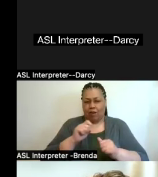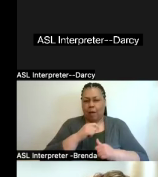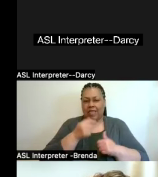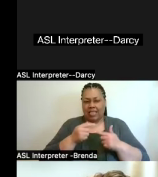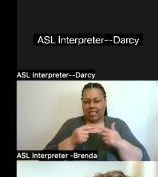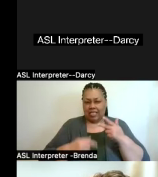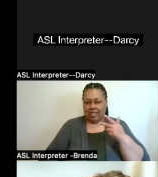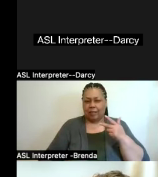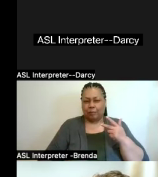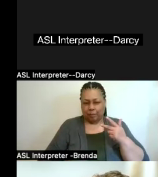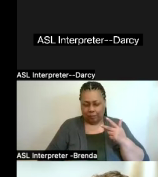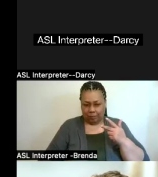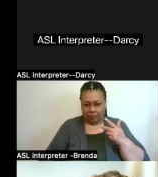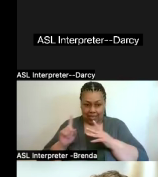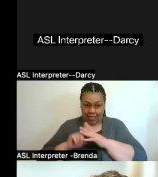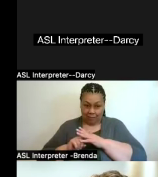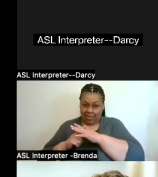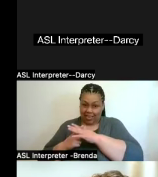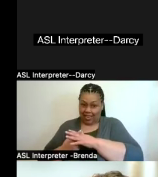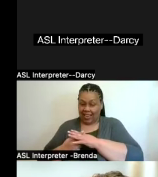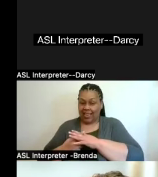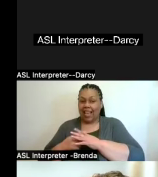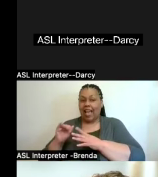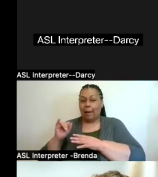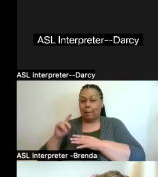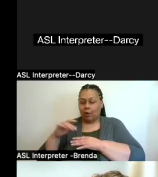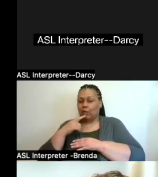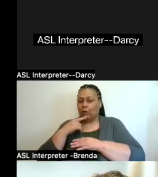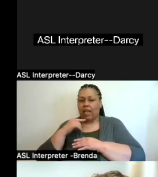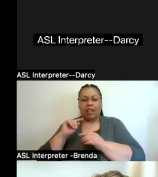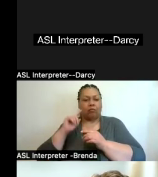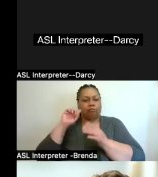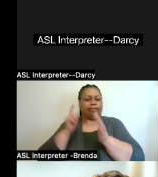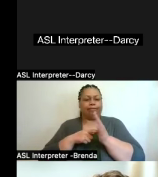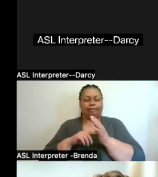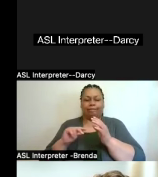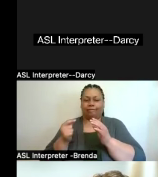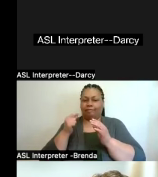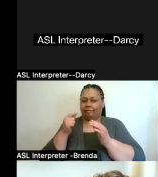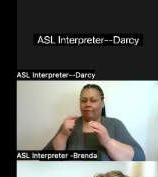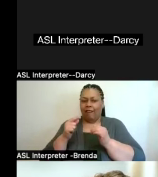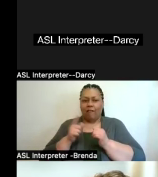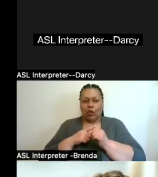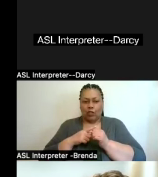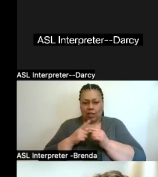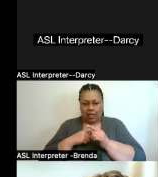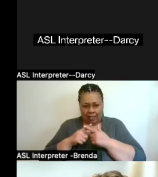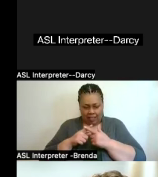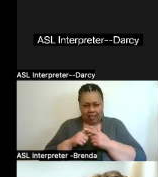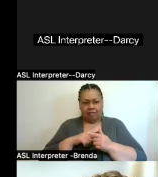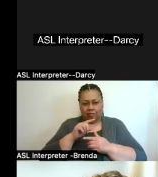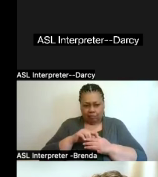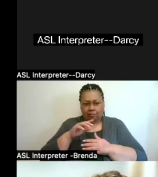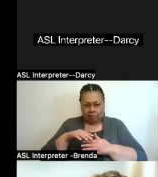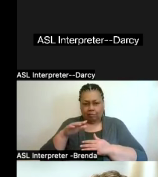this earthquake, the EPIC algorithm in red is the first one to detect and issue its estimate, but then it stops.